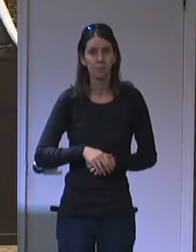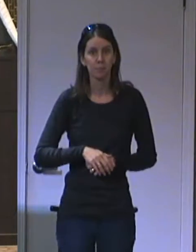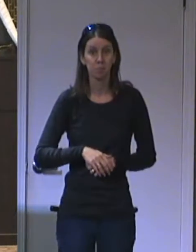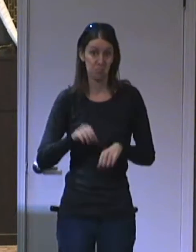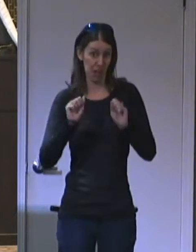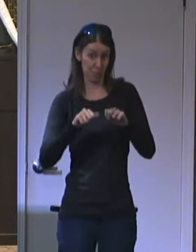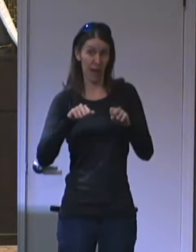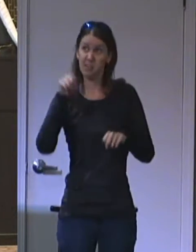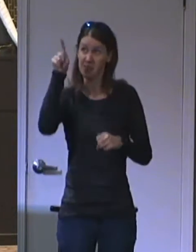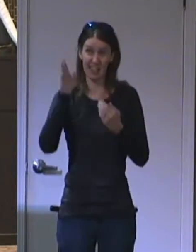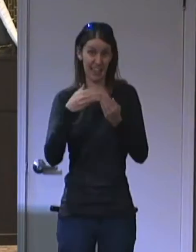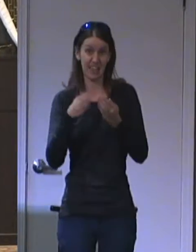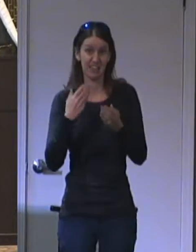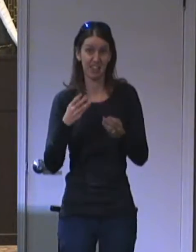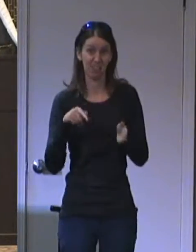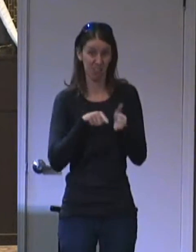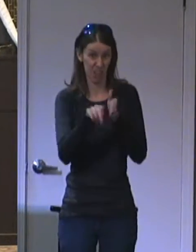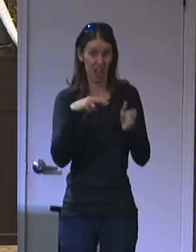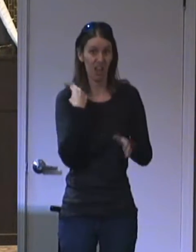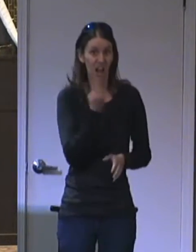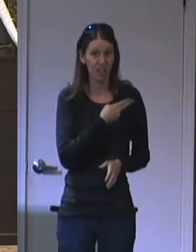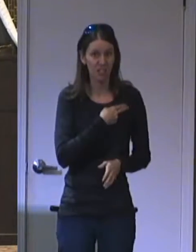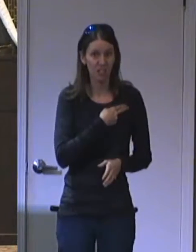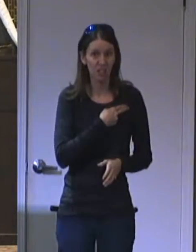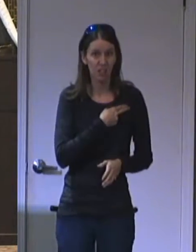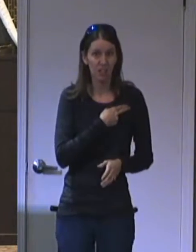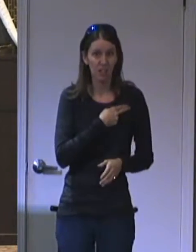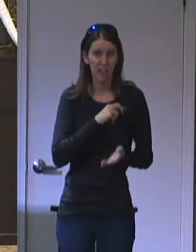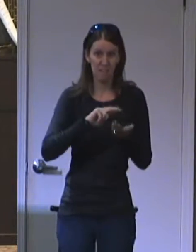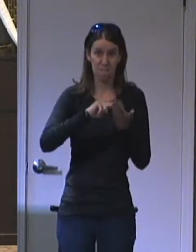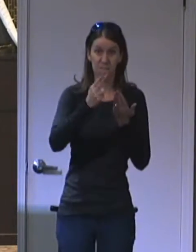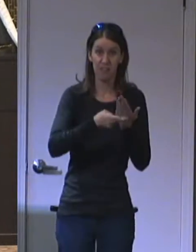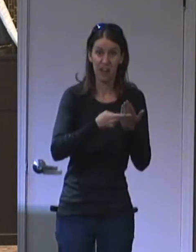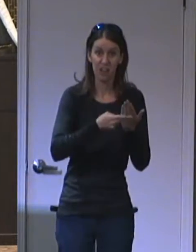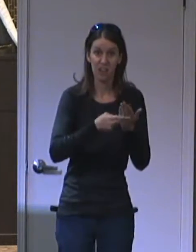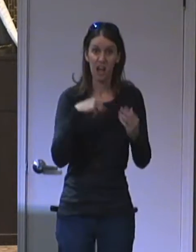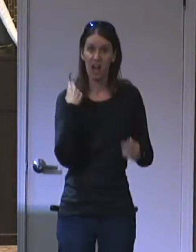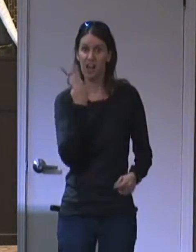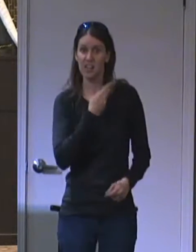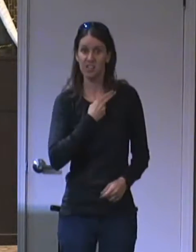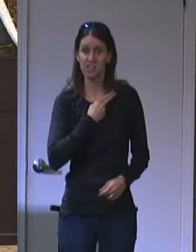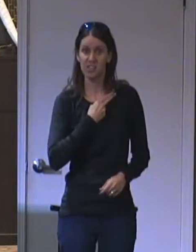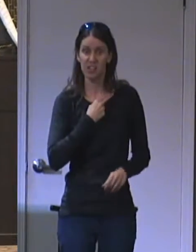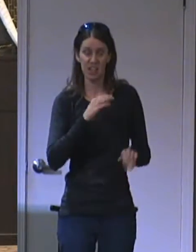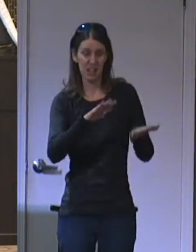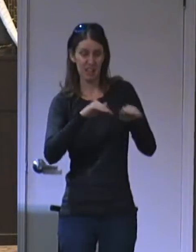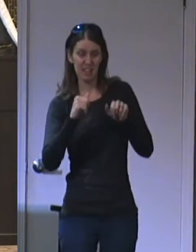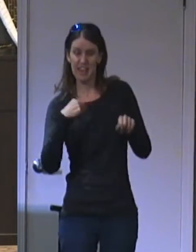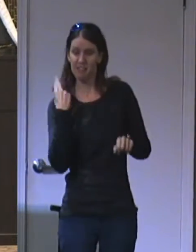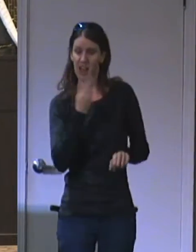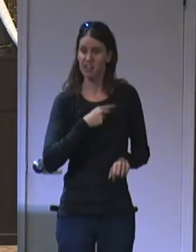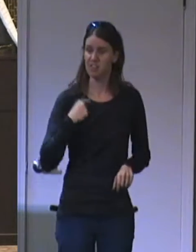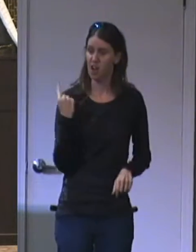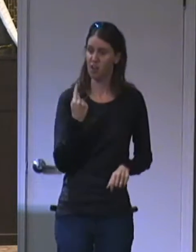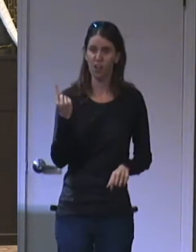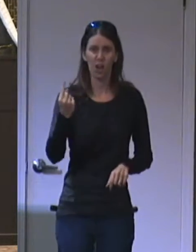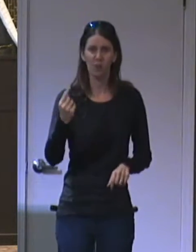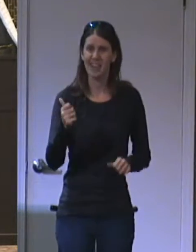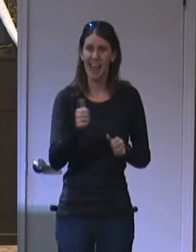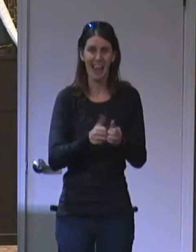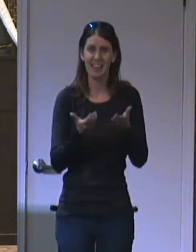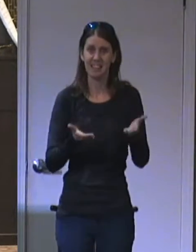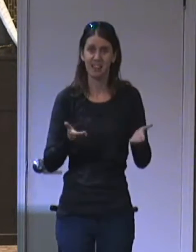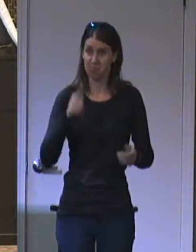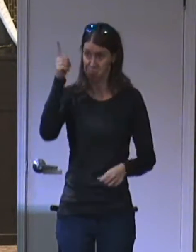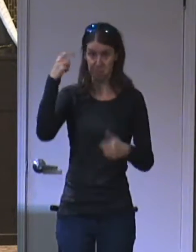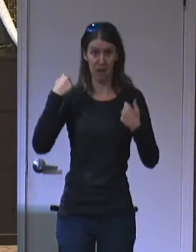He could have wiped us out. He could have failed to tend to us. He could have taken away our breath. Anything you can